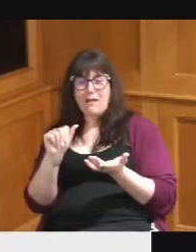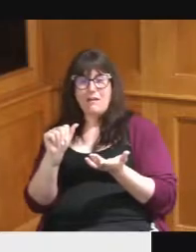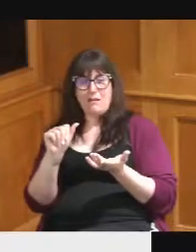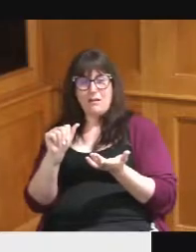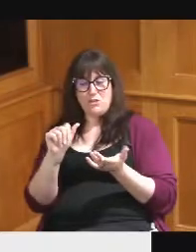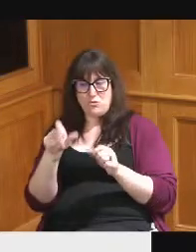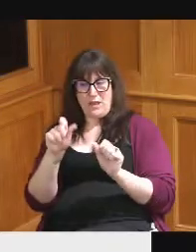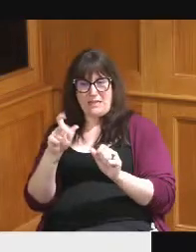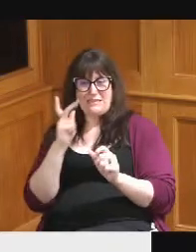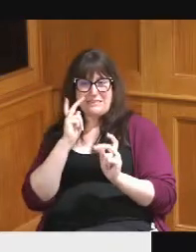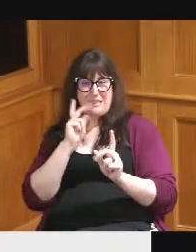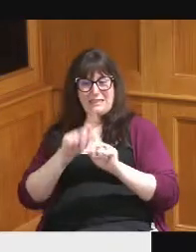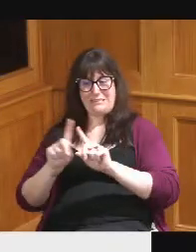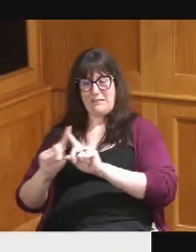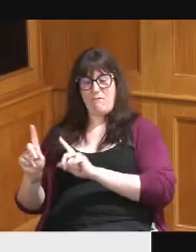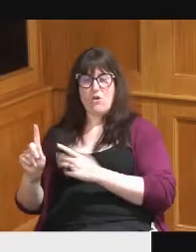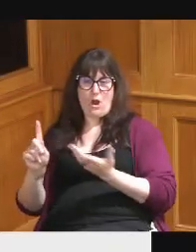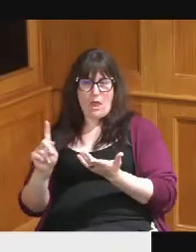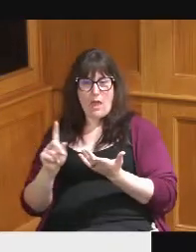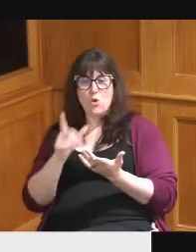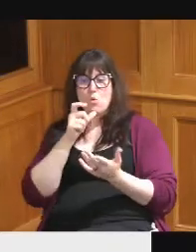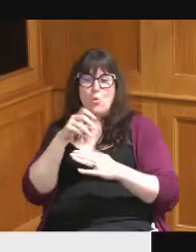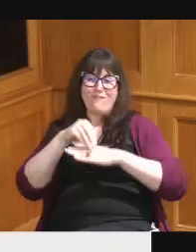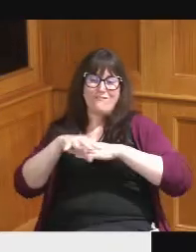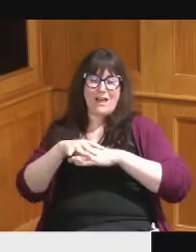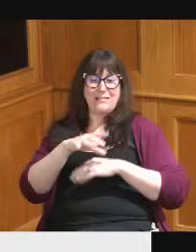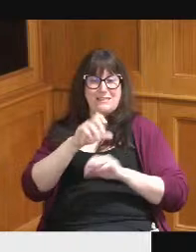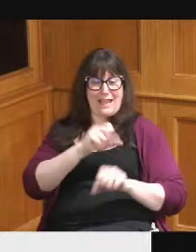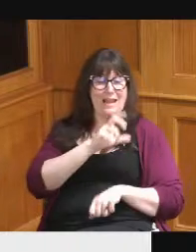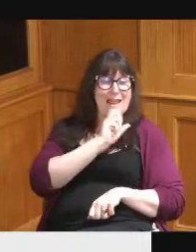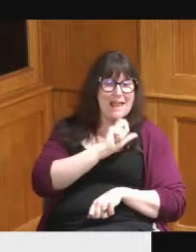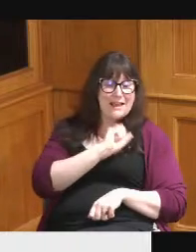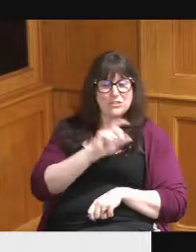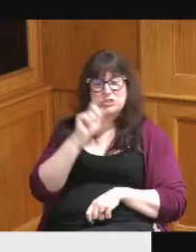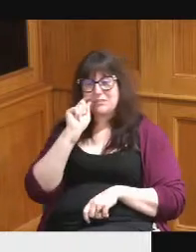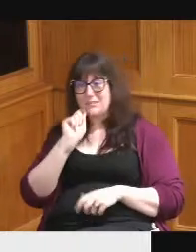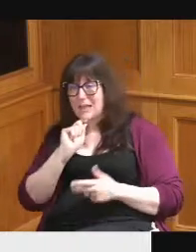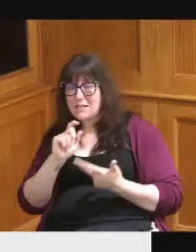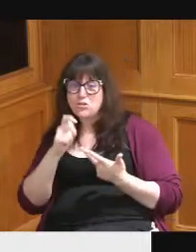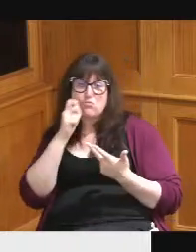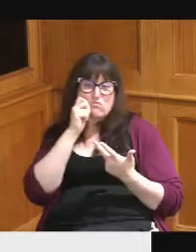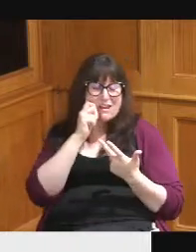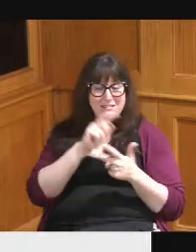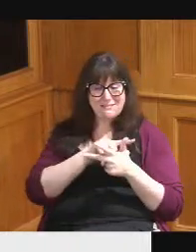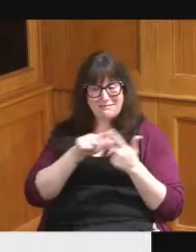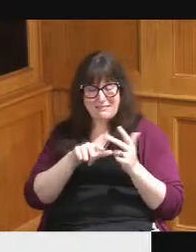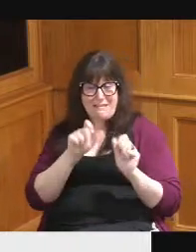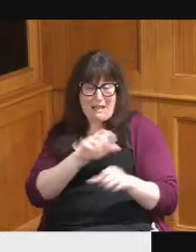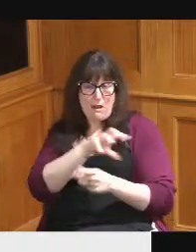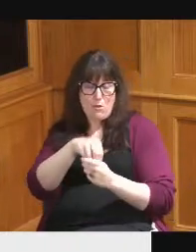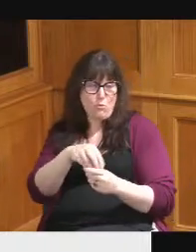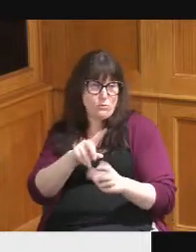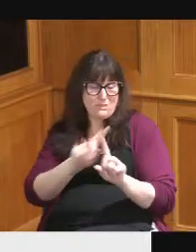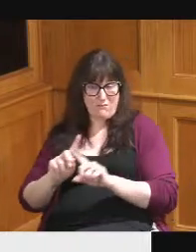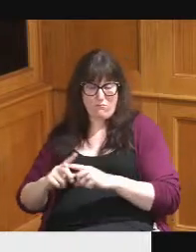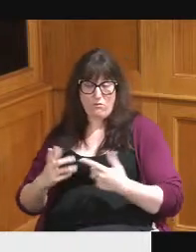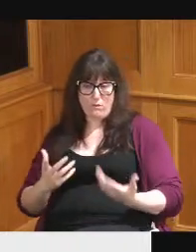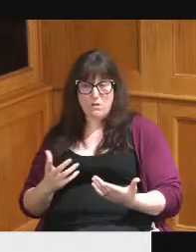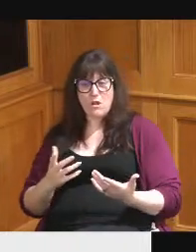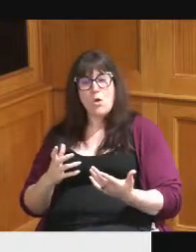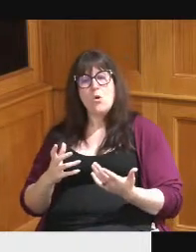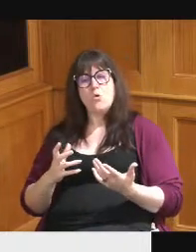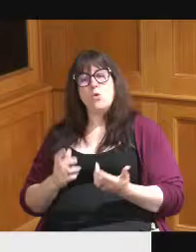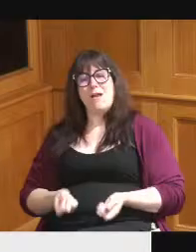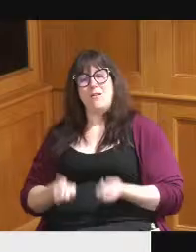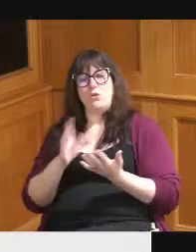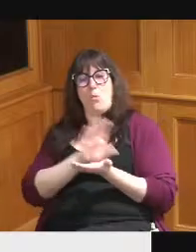diced by demographics that could include age, sex, and race. Again, total number of cases in a